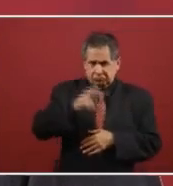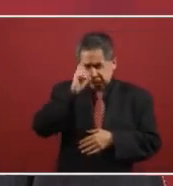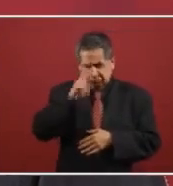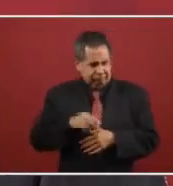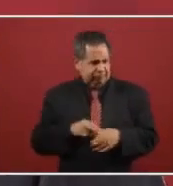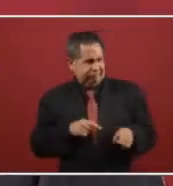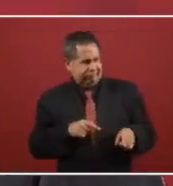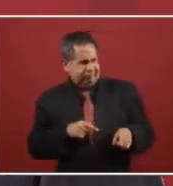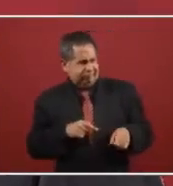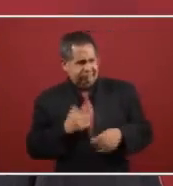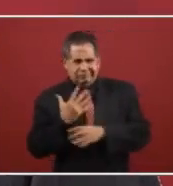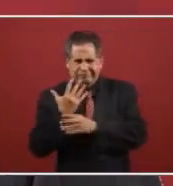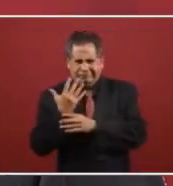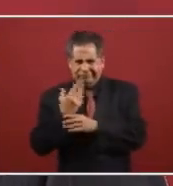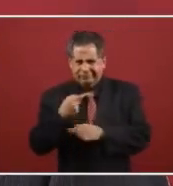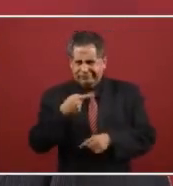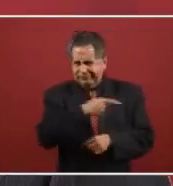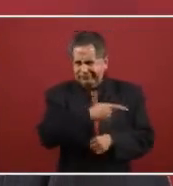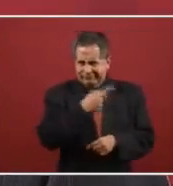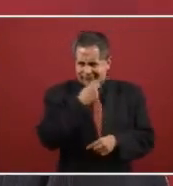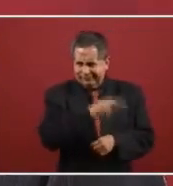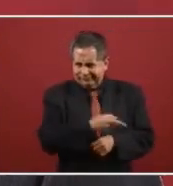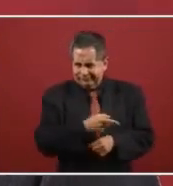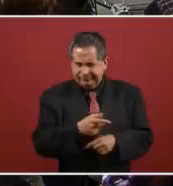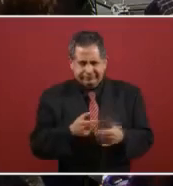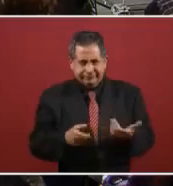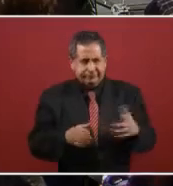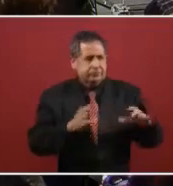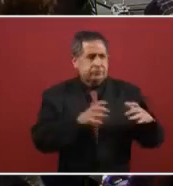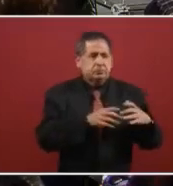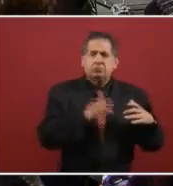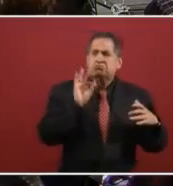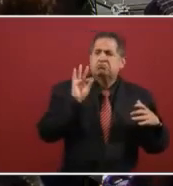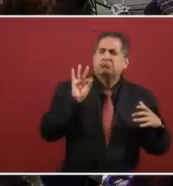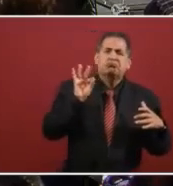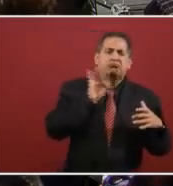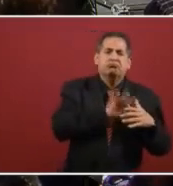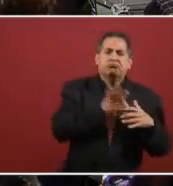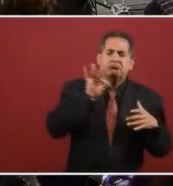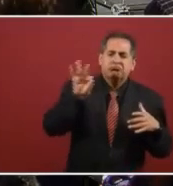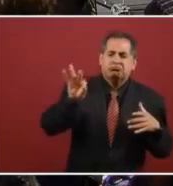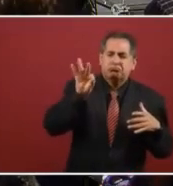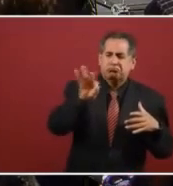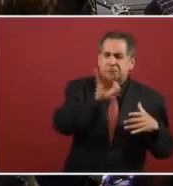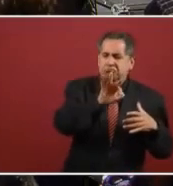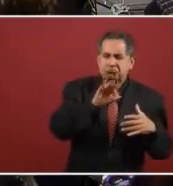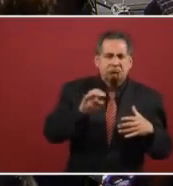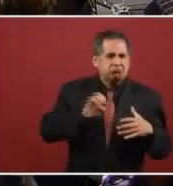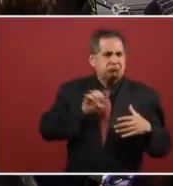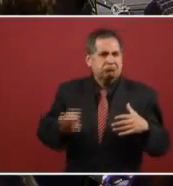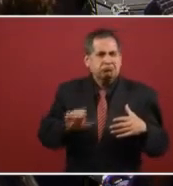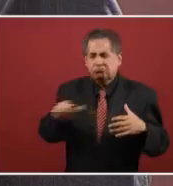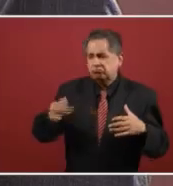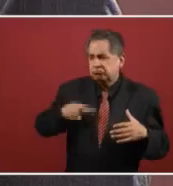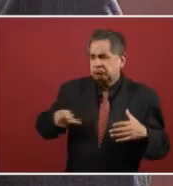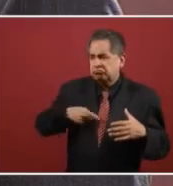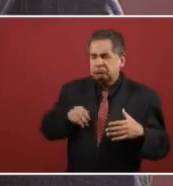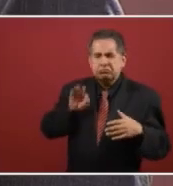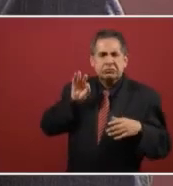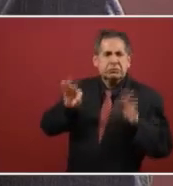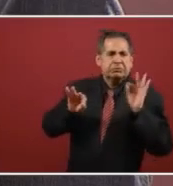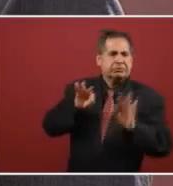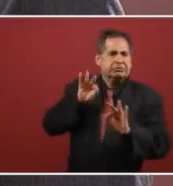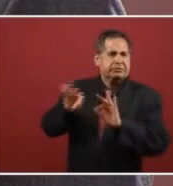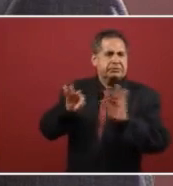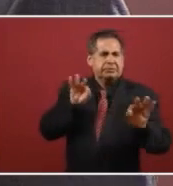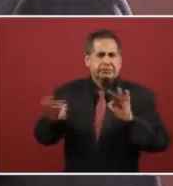también queriendo promover la xenofobia en nuestro país. and trying to promote xenophobia